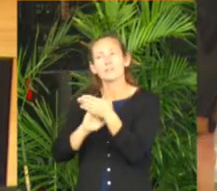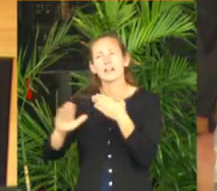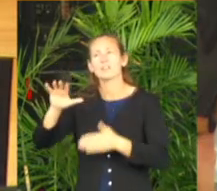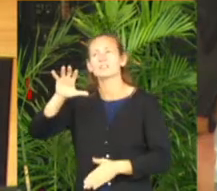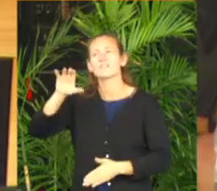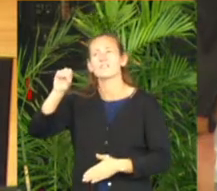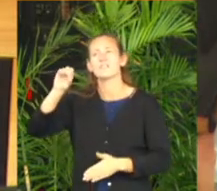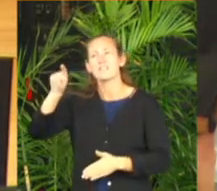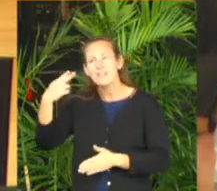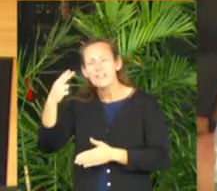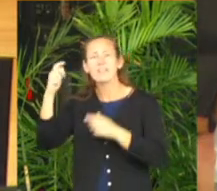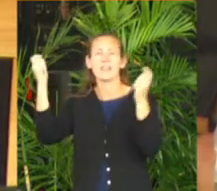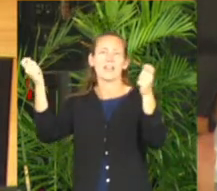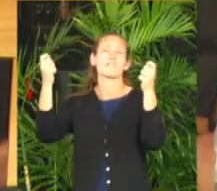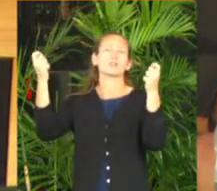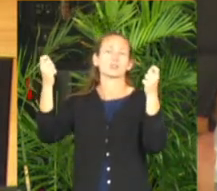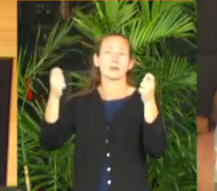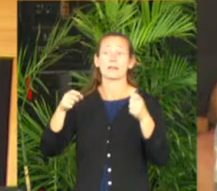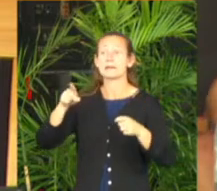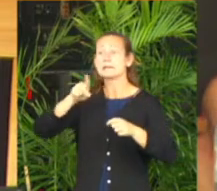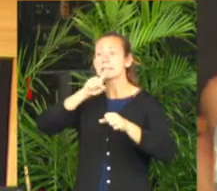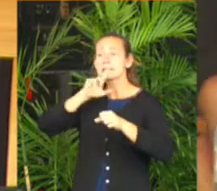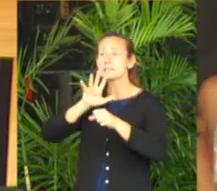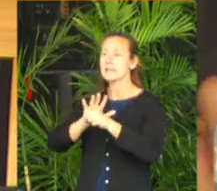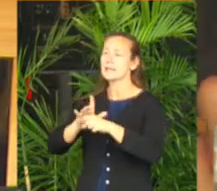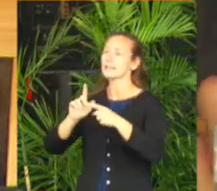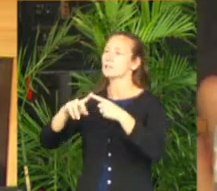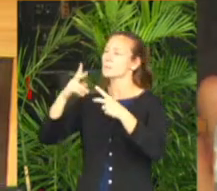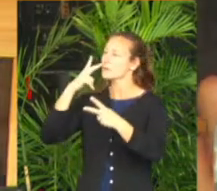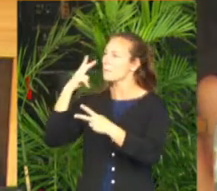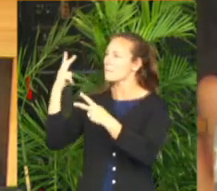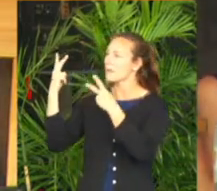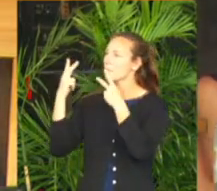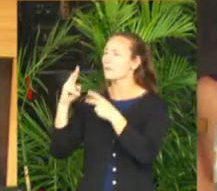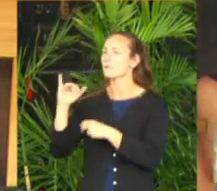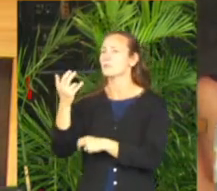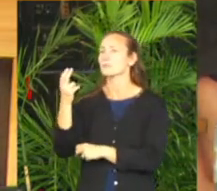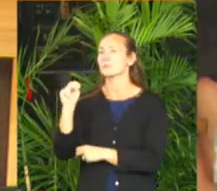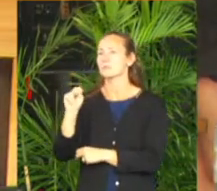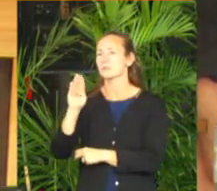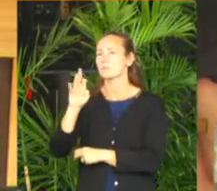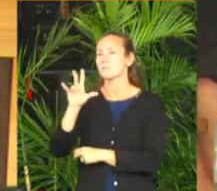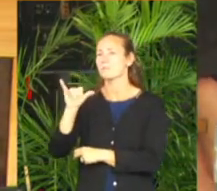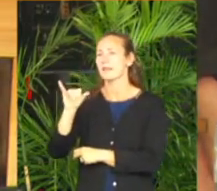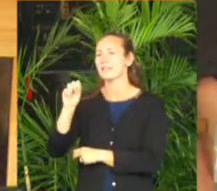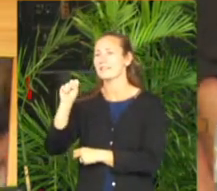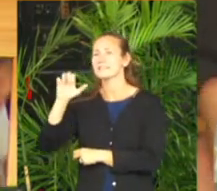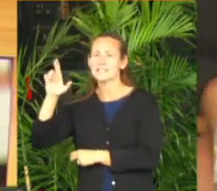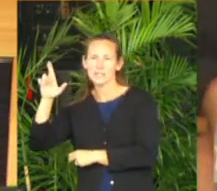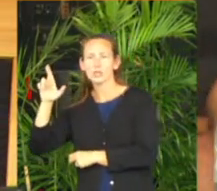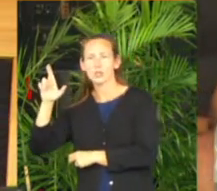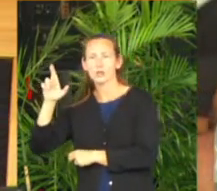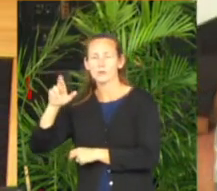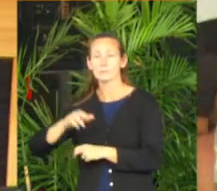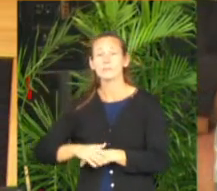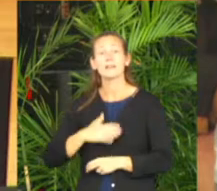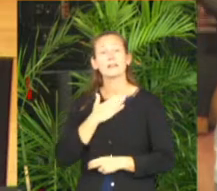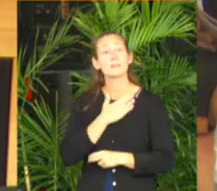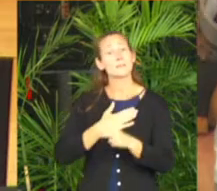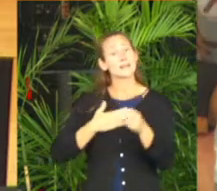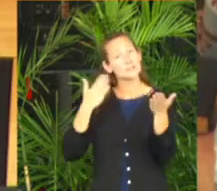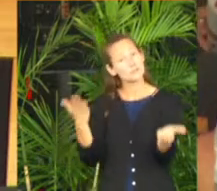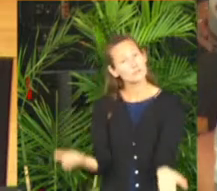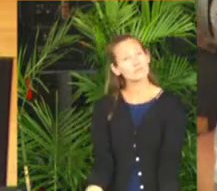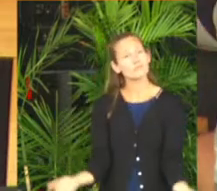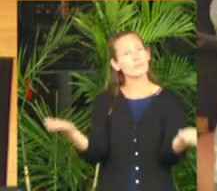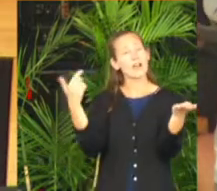50th anniversary, and is dedicated to the memory of Mr. John D. Bailey, Sr. Will everyone please